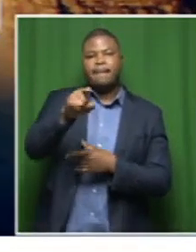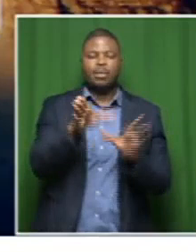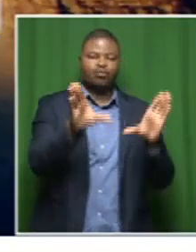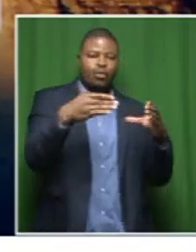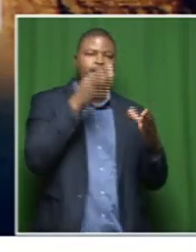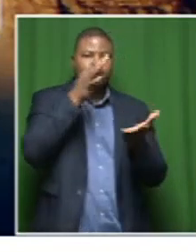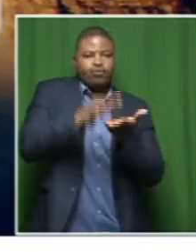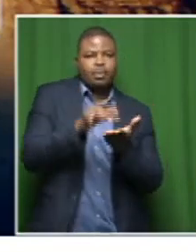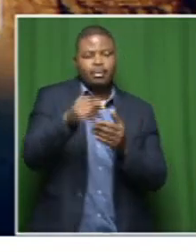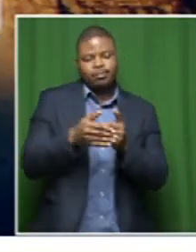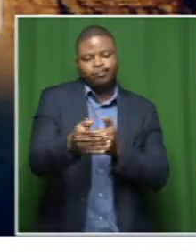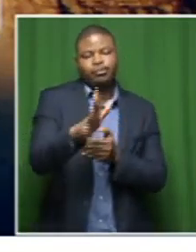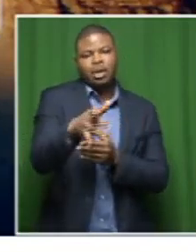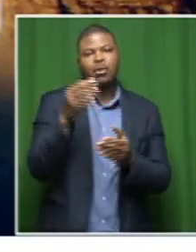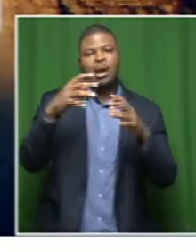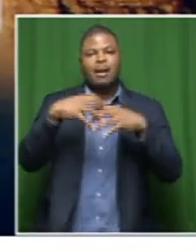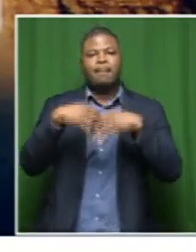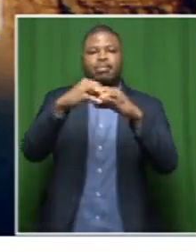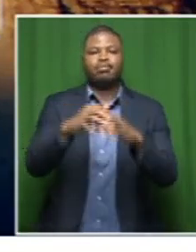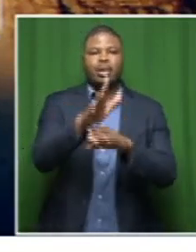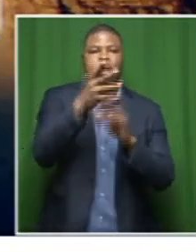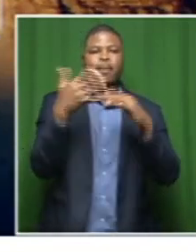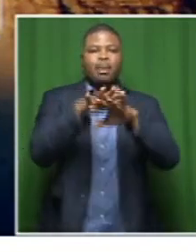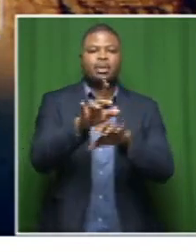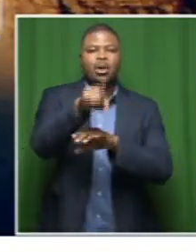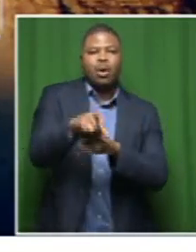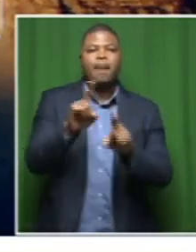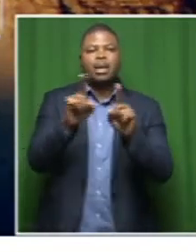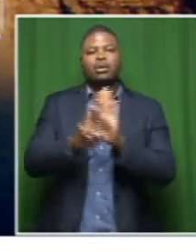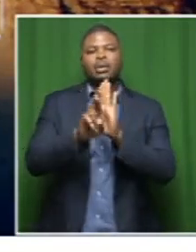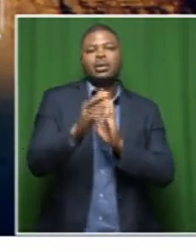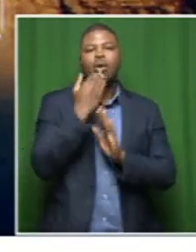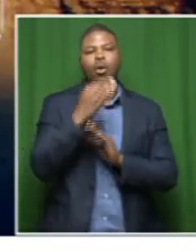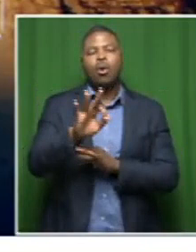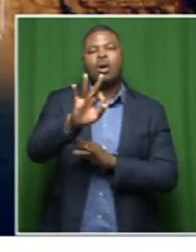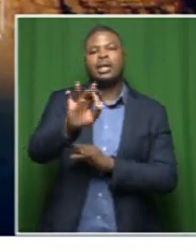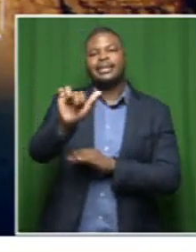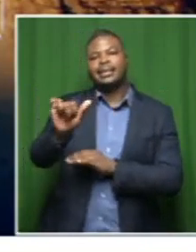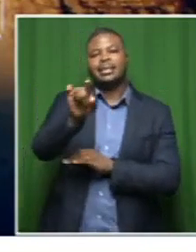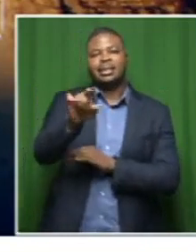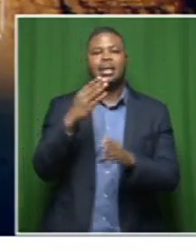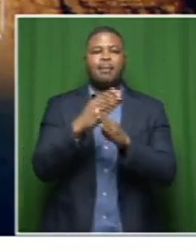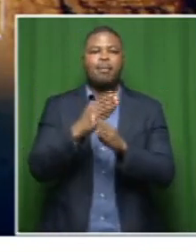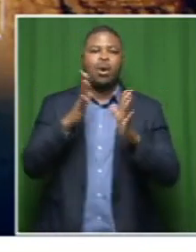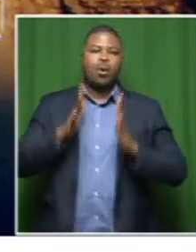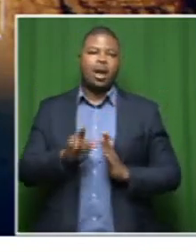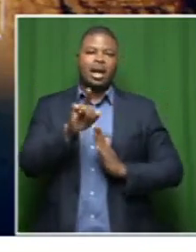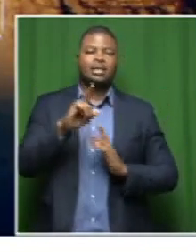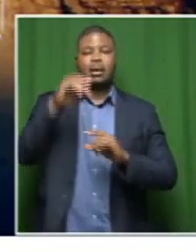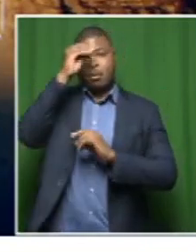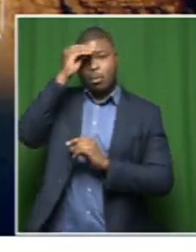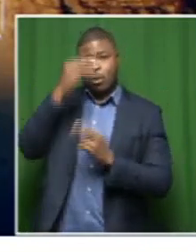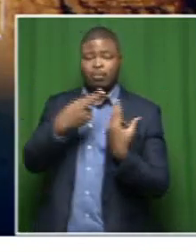public interest law centre representing 36 families of the miners who died at the hands of police in